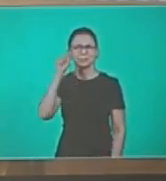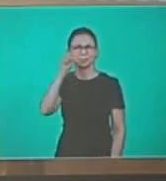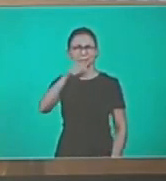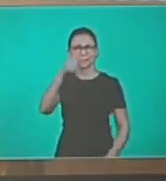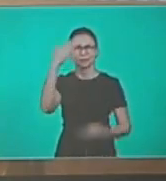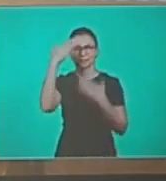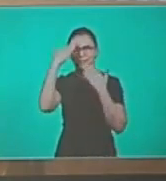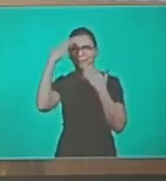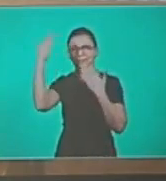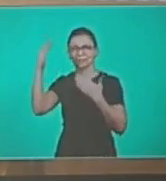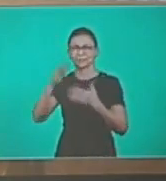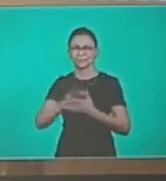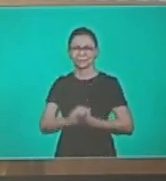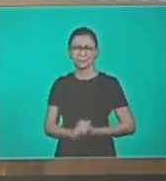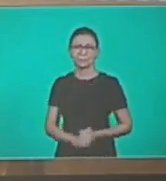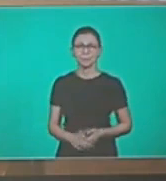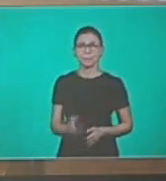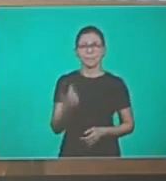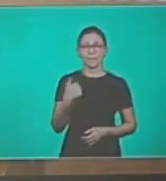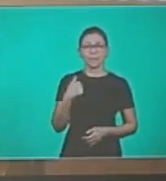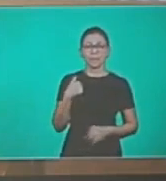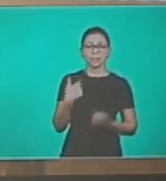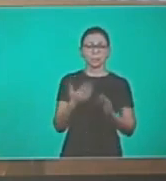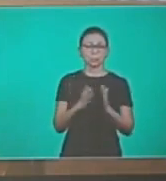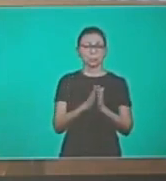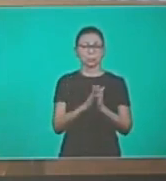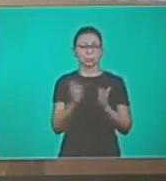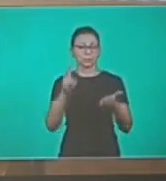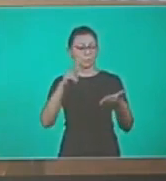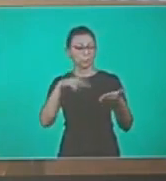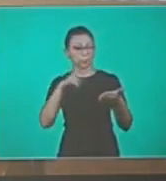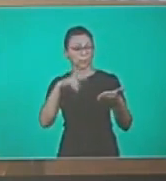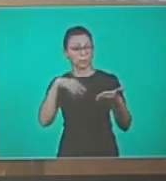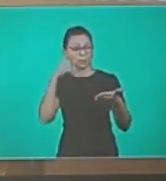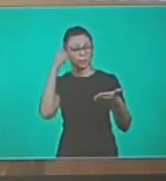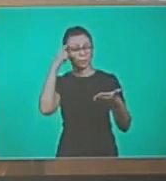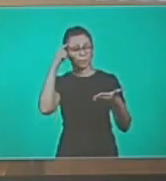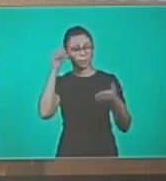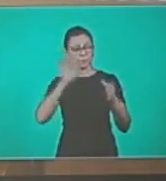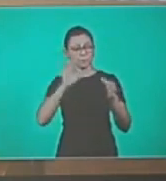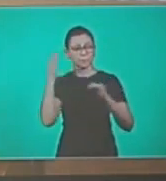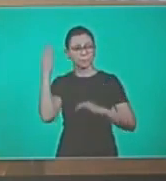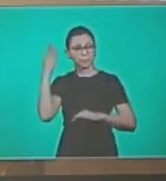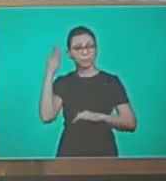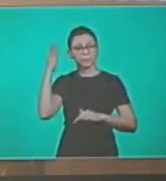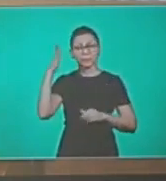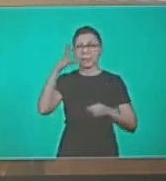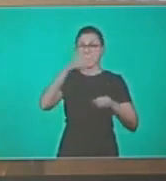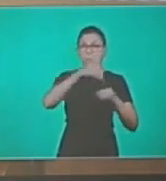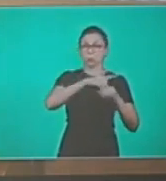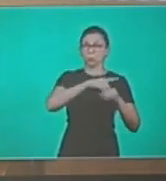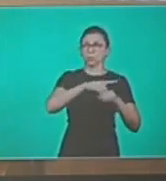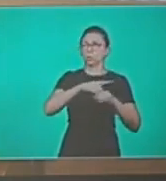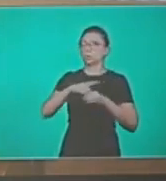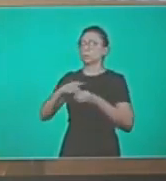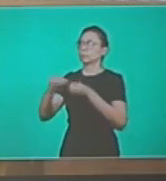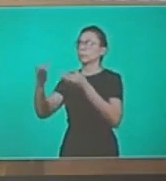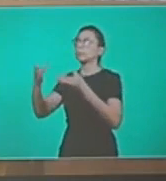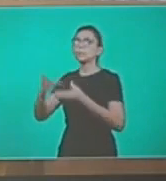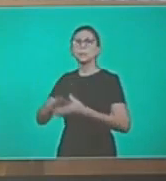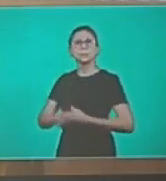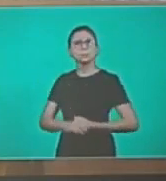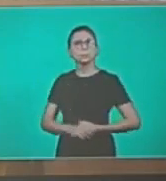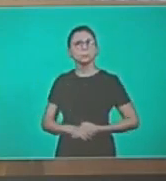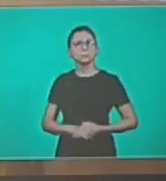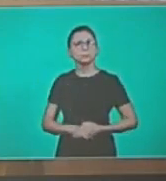So when you go to the house of the Lord to meditate upon the word, I'm doing that for God. I'm doing that as a good deed. No,